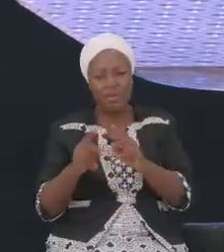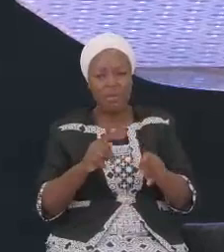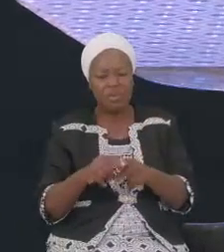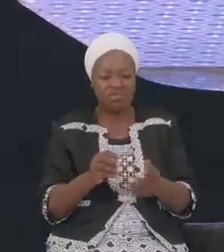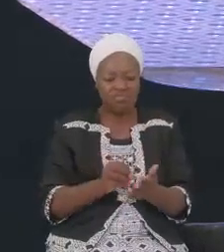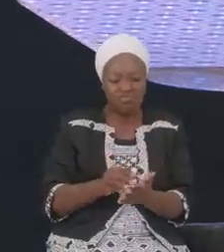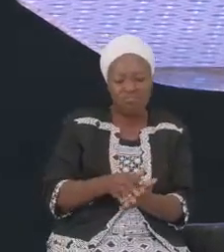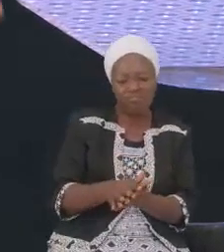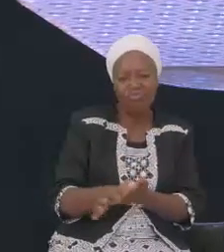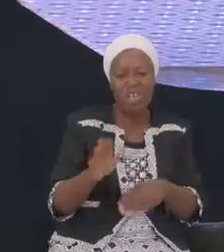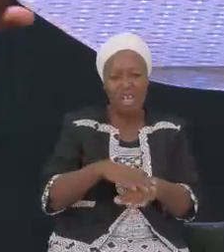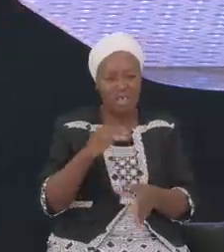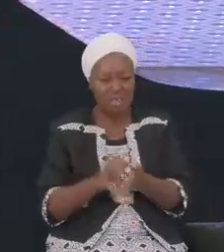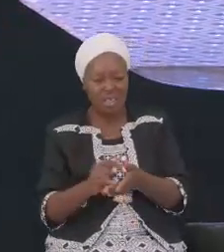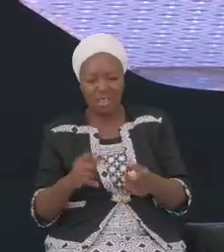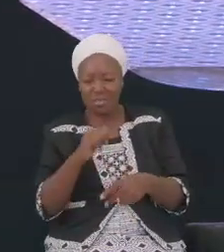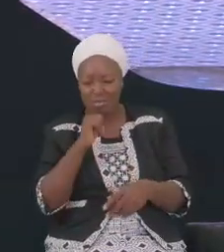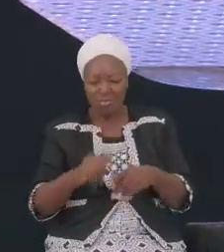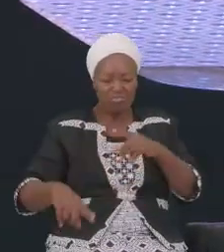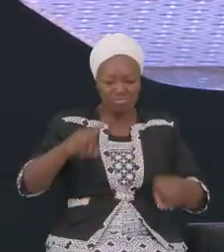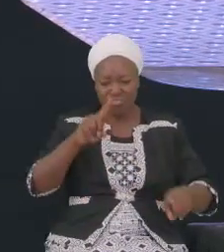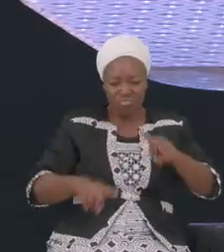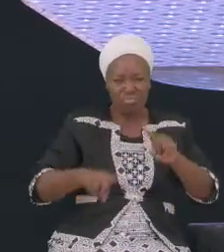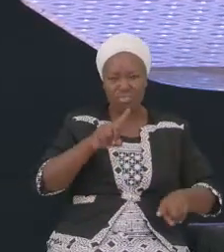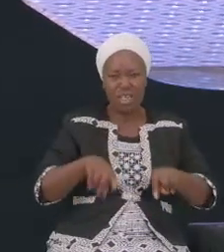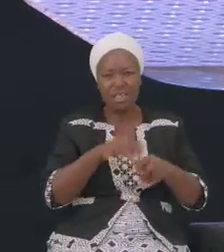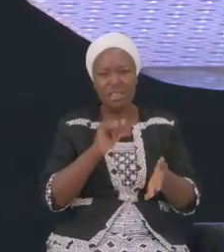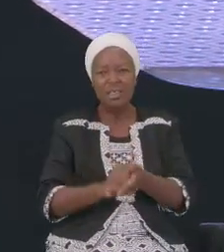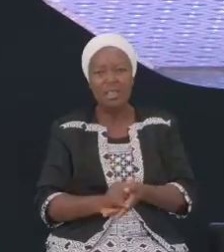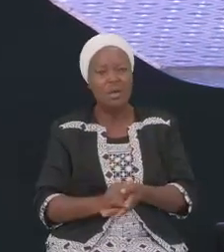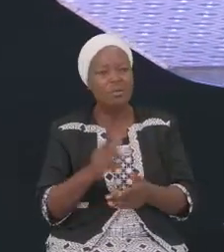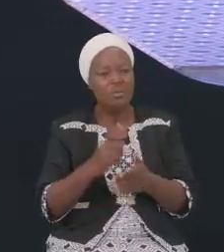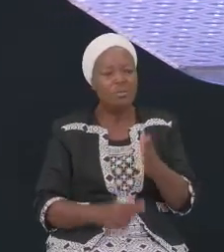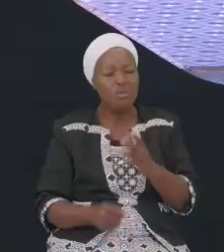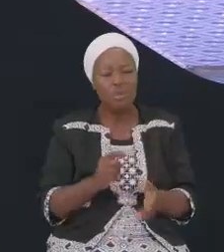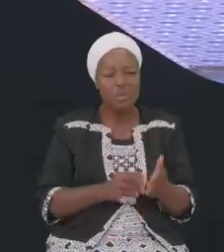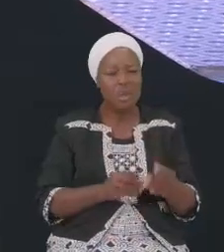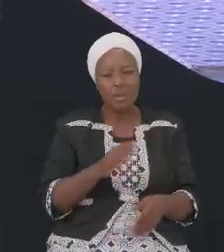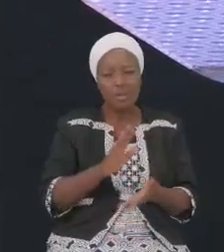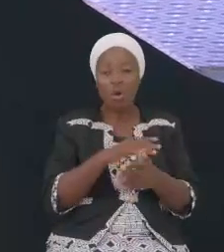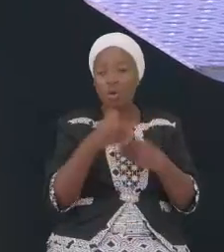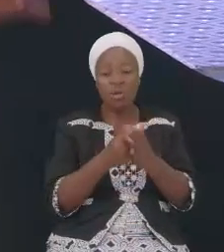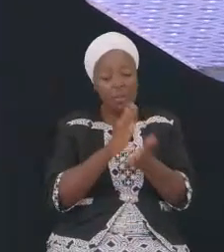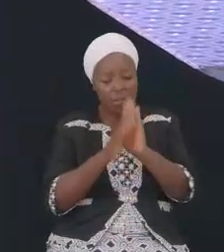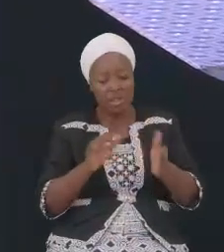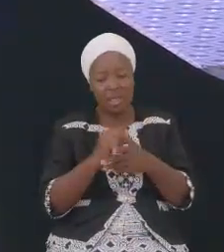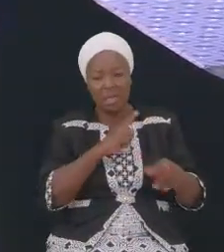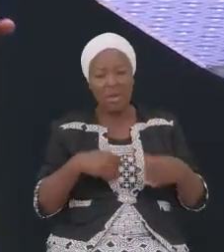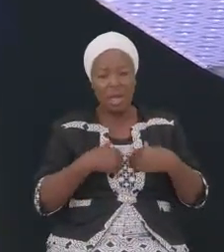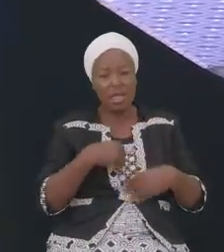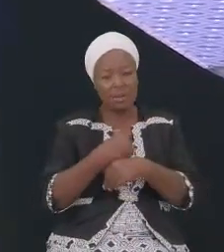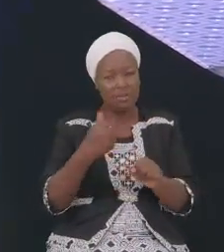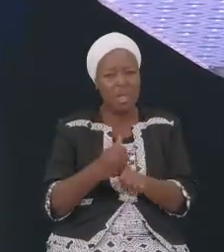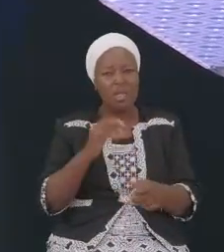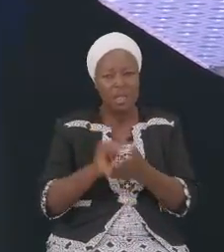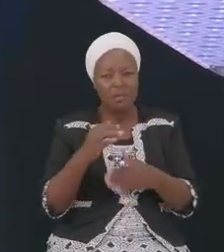How can that be? Whatever promise God has made that will make us holy, it'll make us righteous all the days of our lives